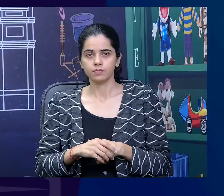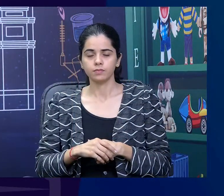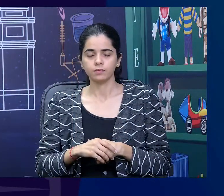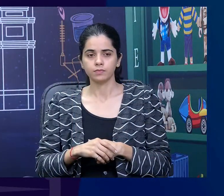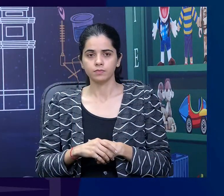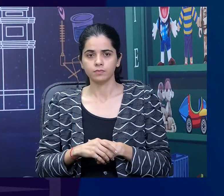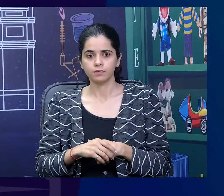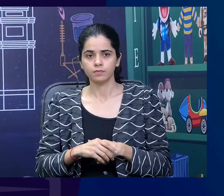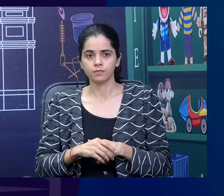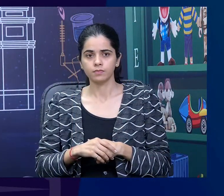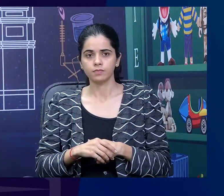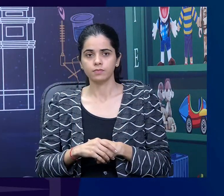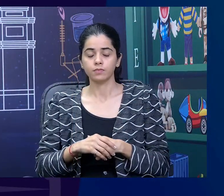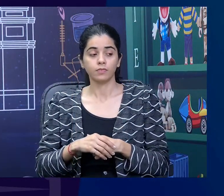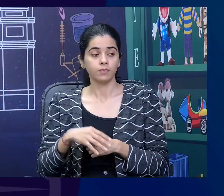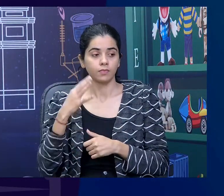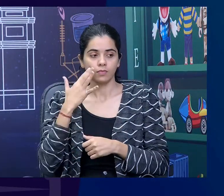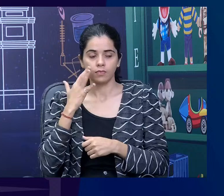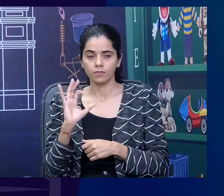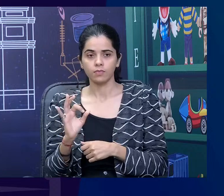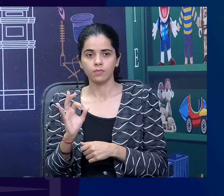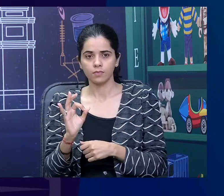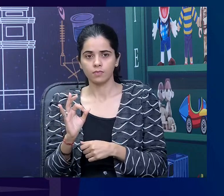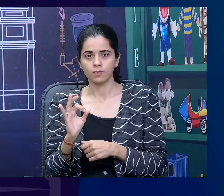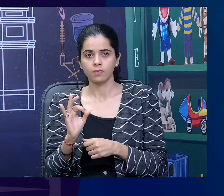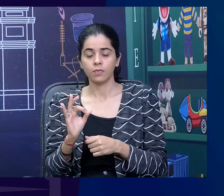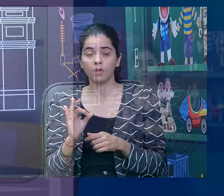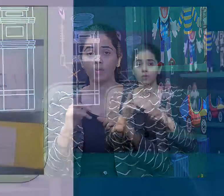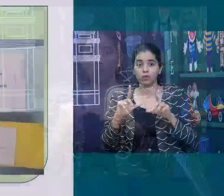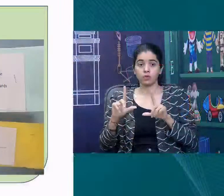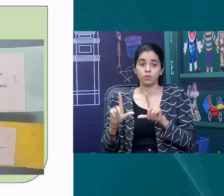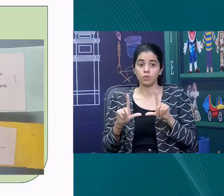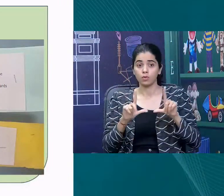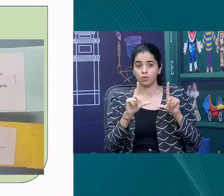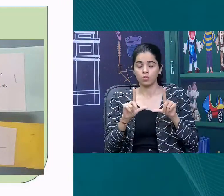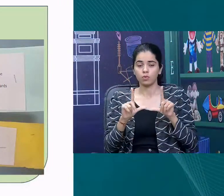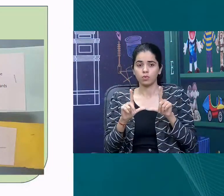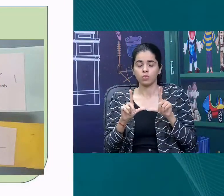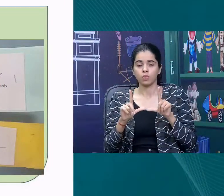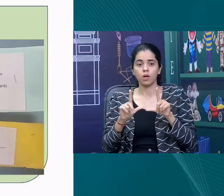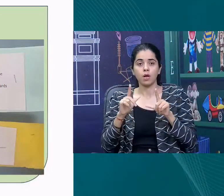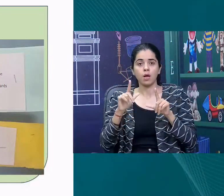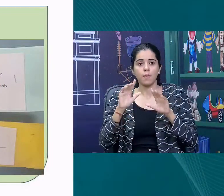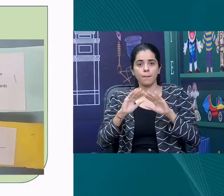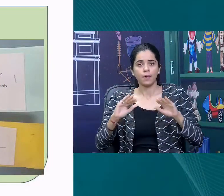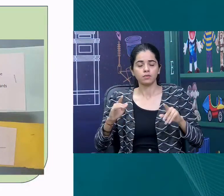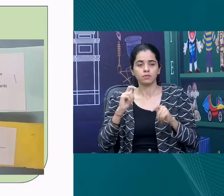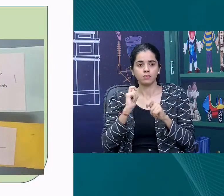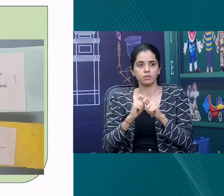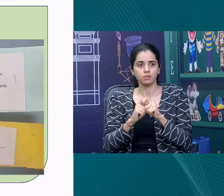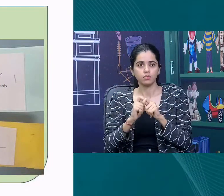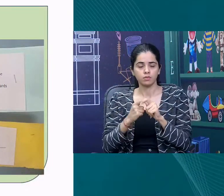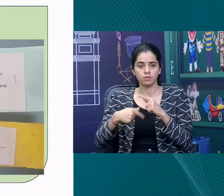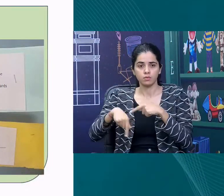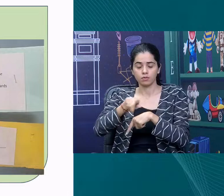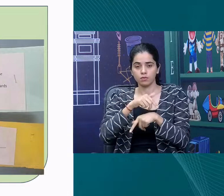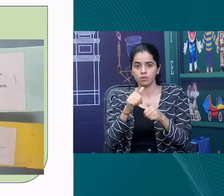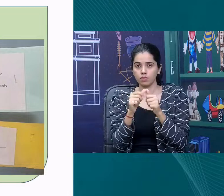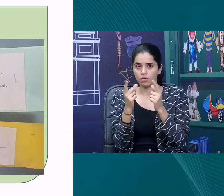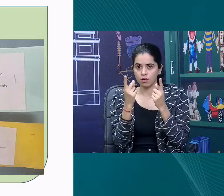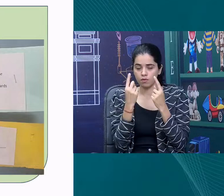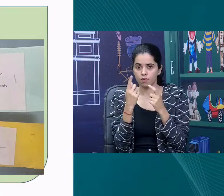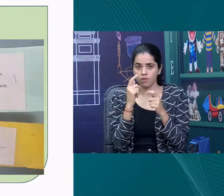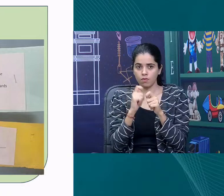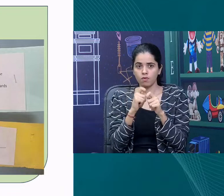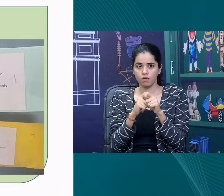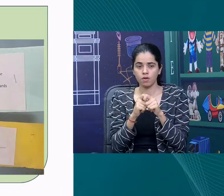Yeah, so that is again a very important strategy. The teacher moves around and sees how children work. She can also assess the work skills